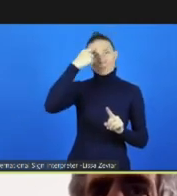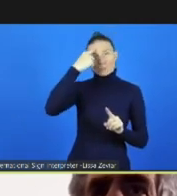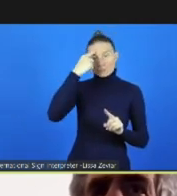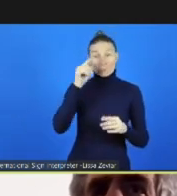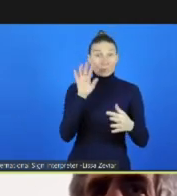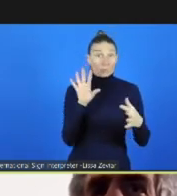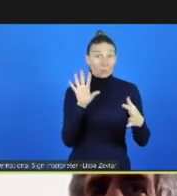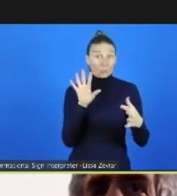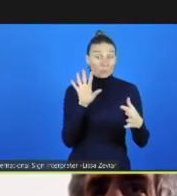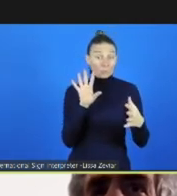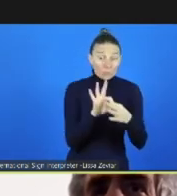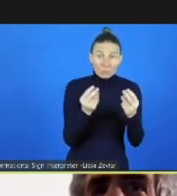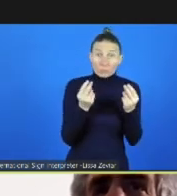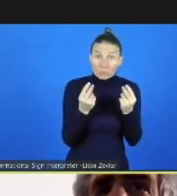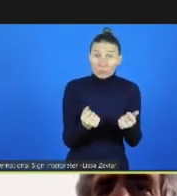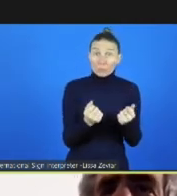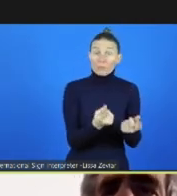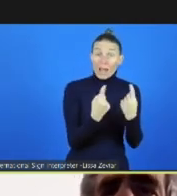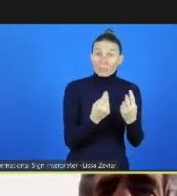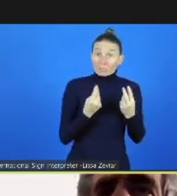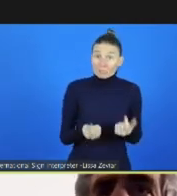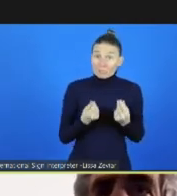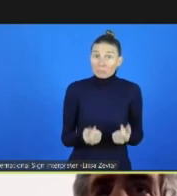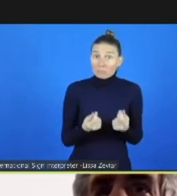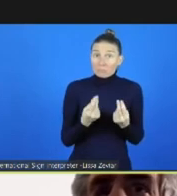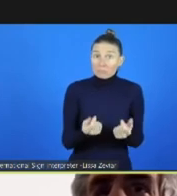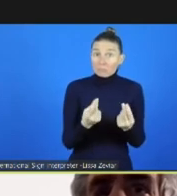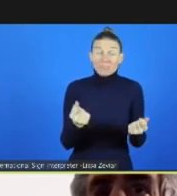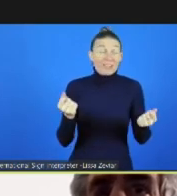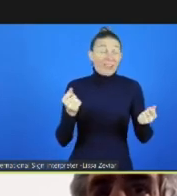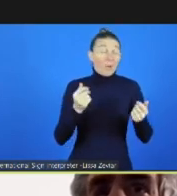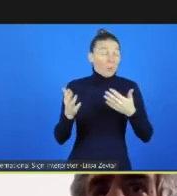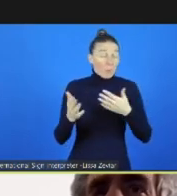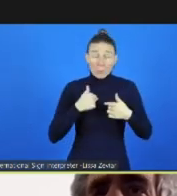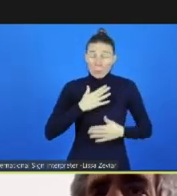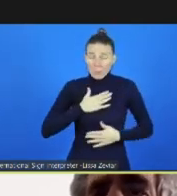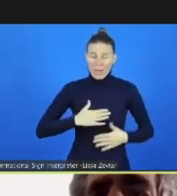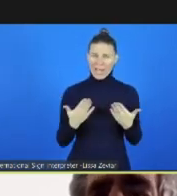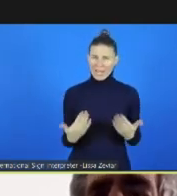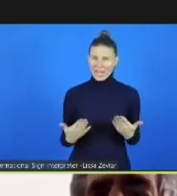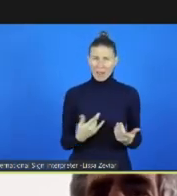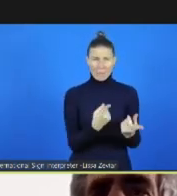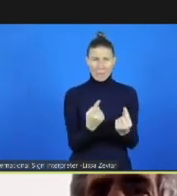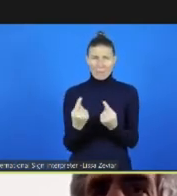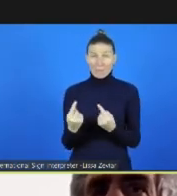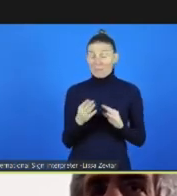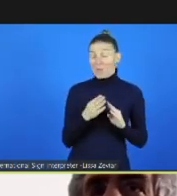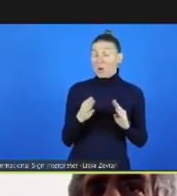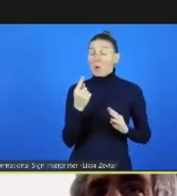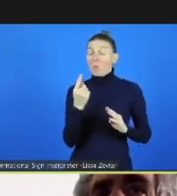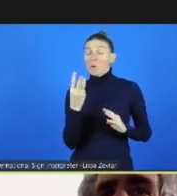it on-demand access to on-demand everything whenever we want, and if we don't get it within a few seconds,